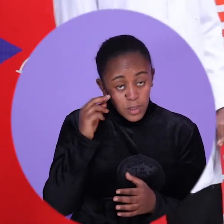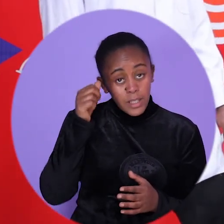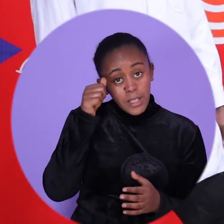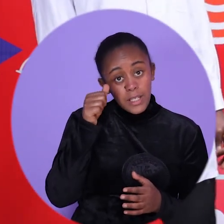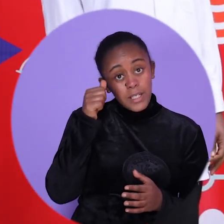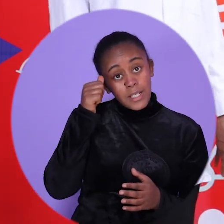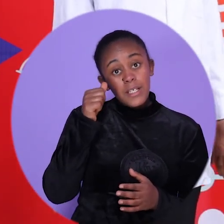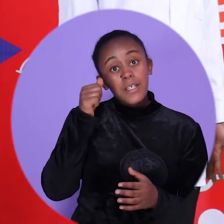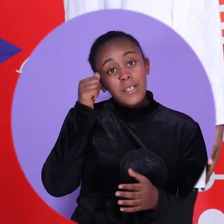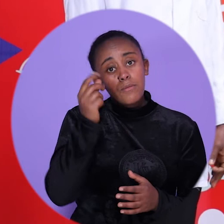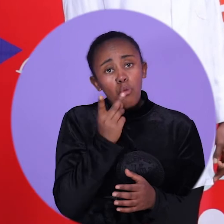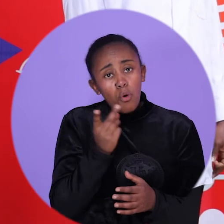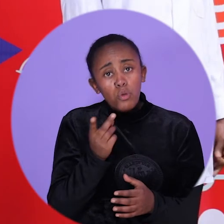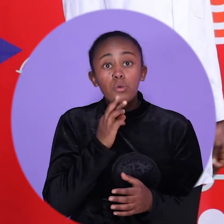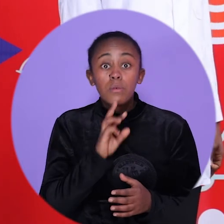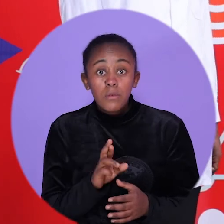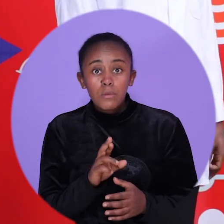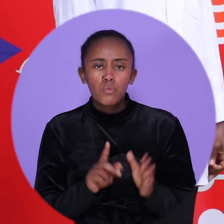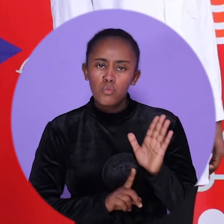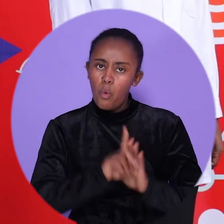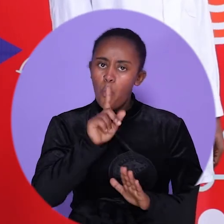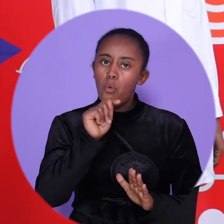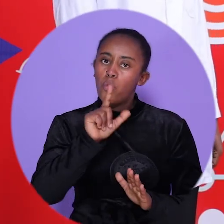sister and brother, both of them are tall.